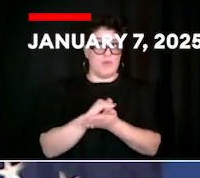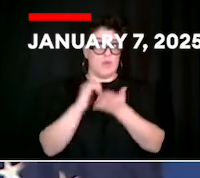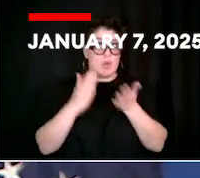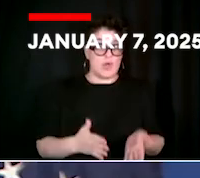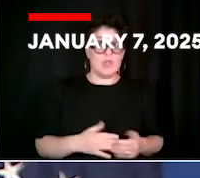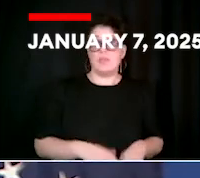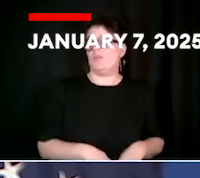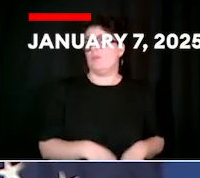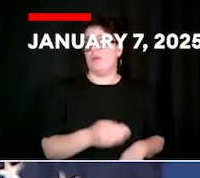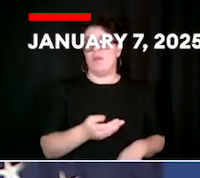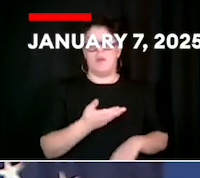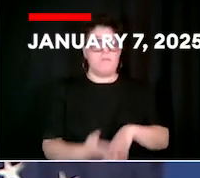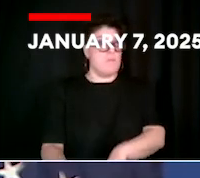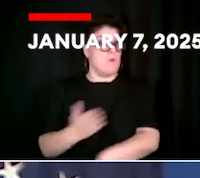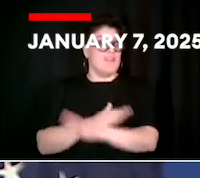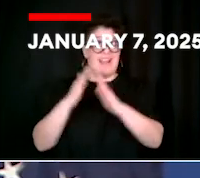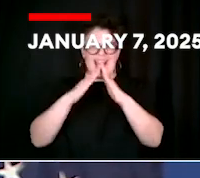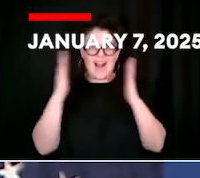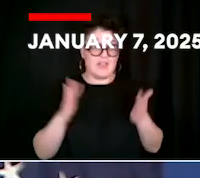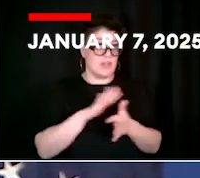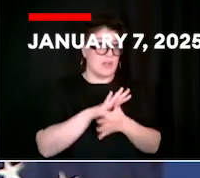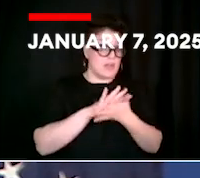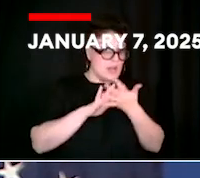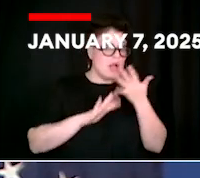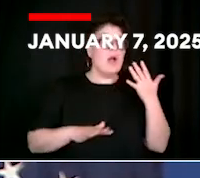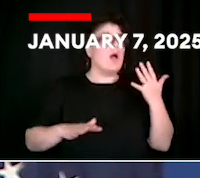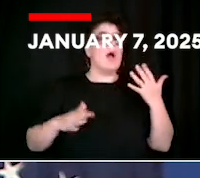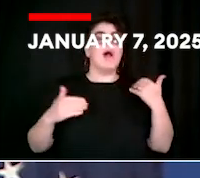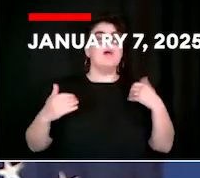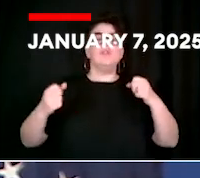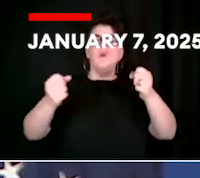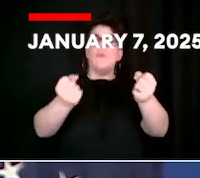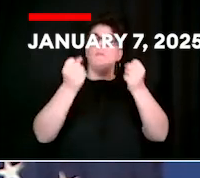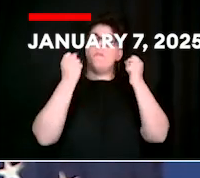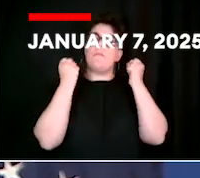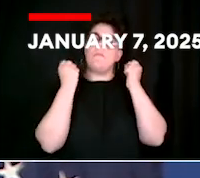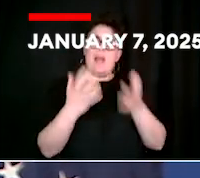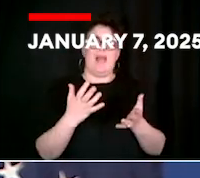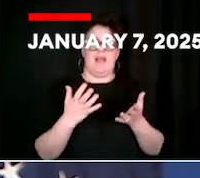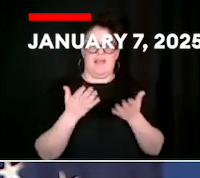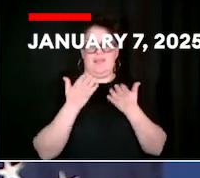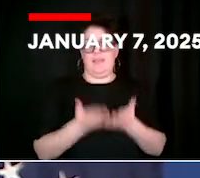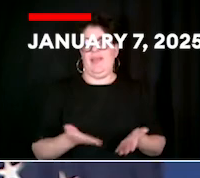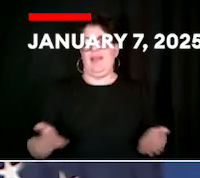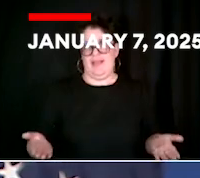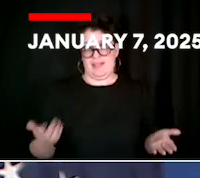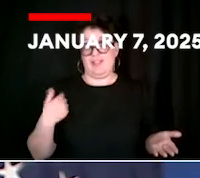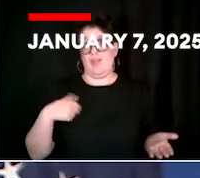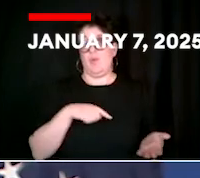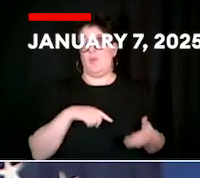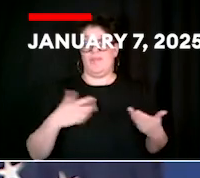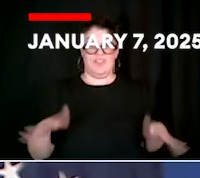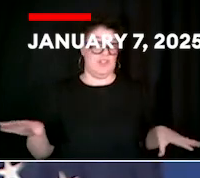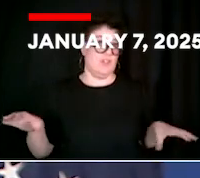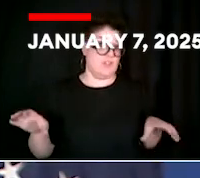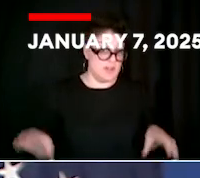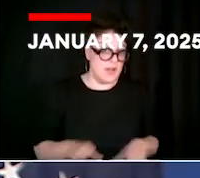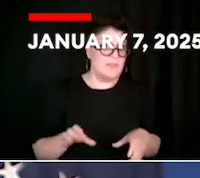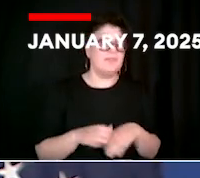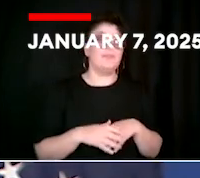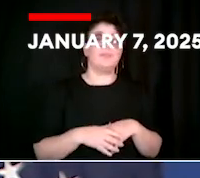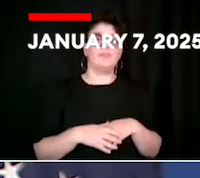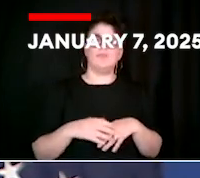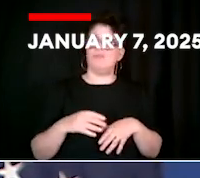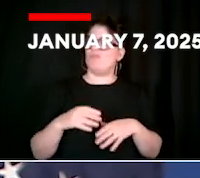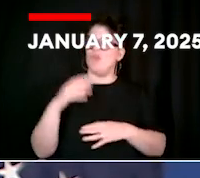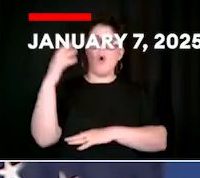city. There's been a whole combination of things that we have done. We've broke records after records over